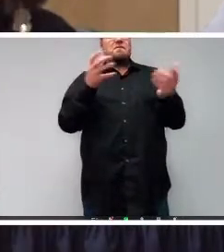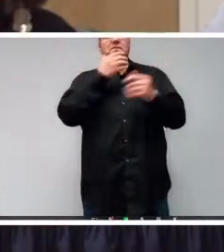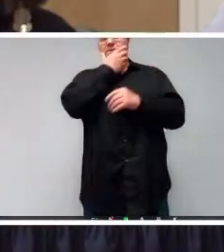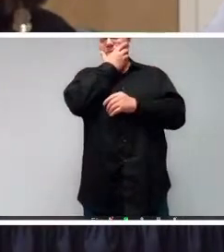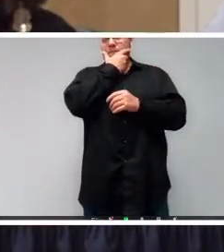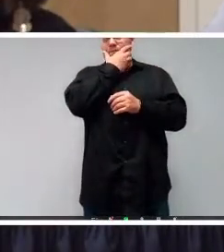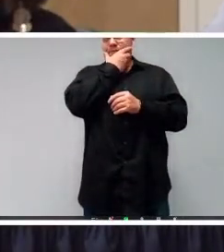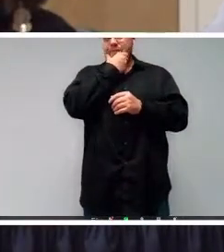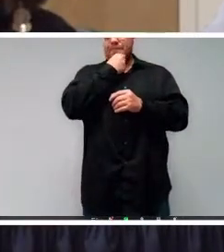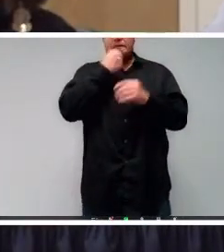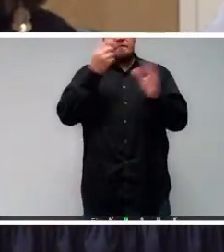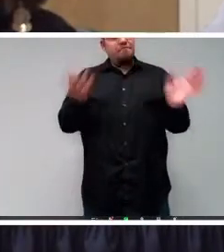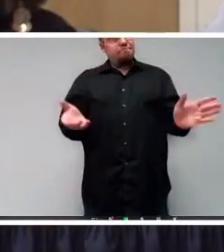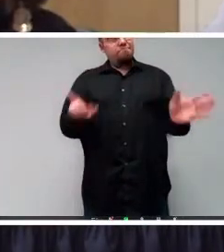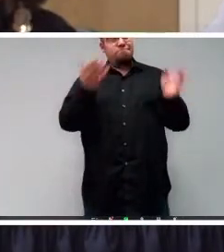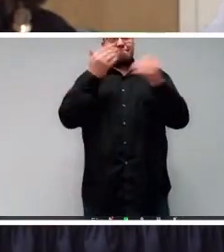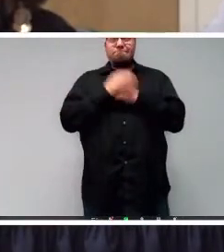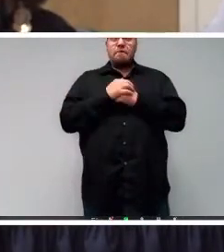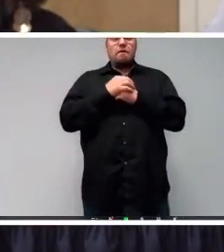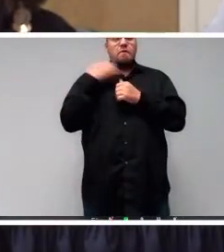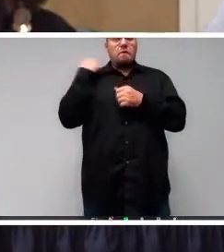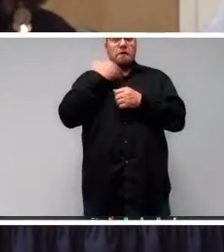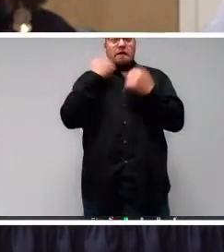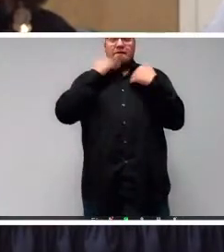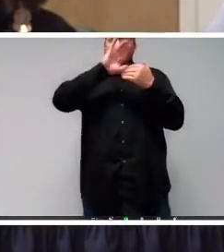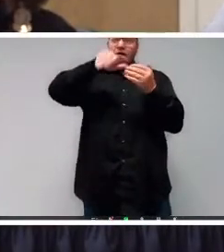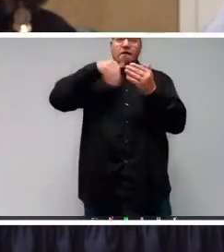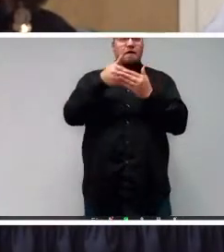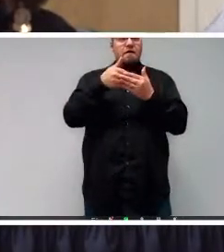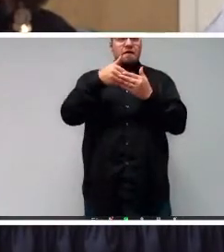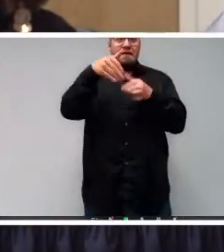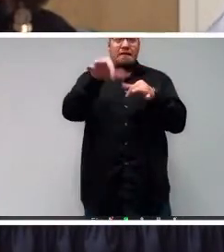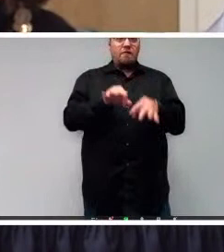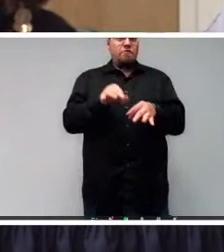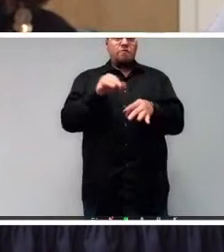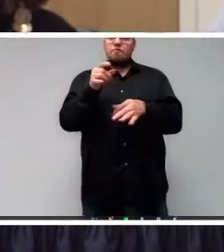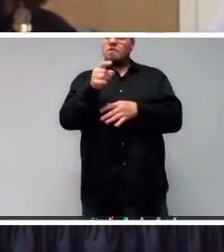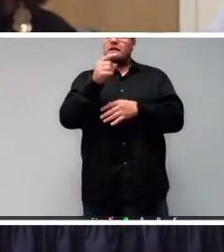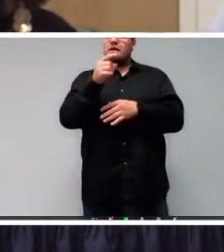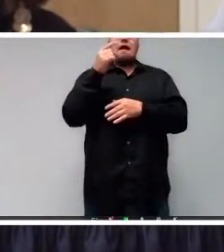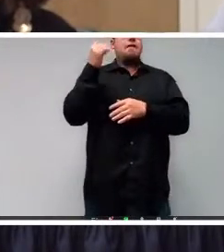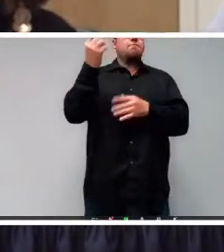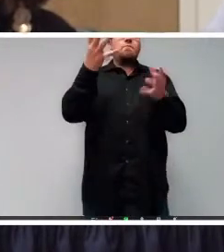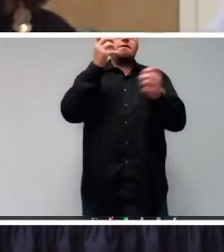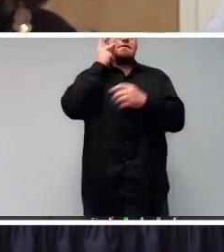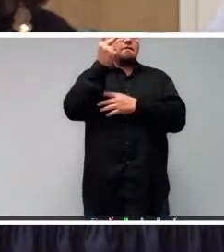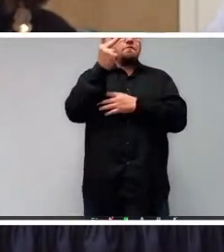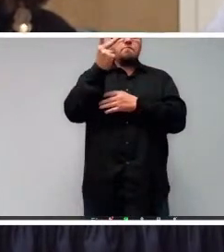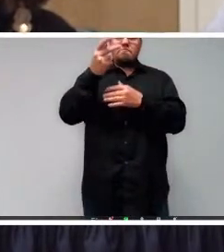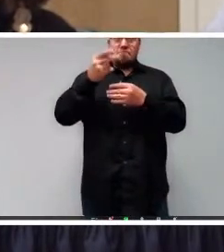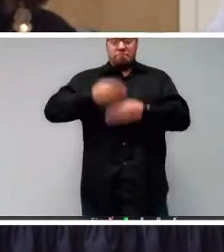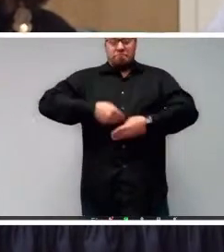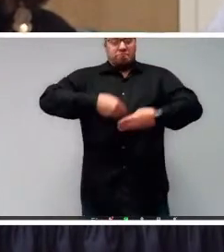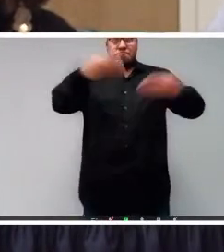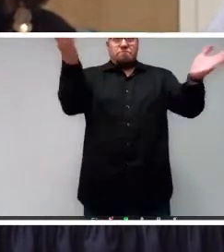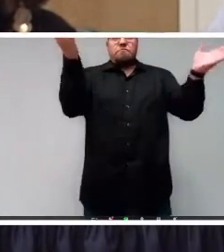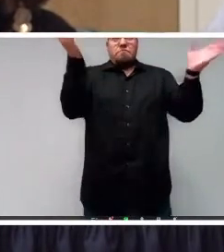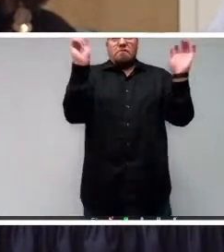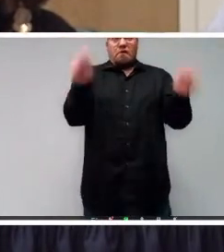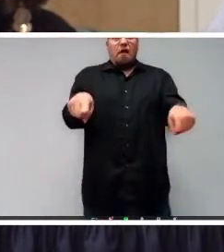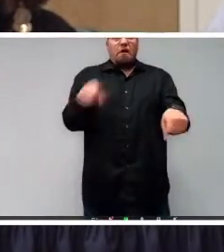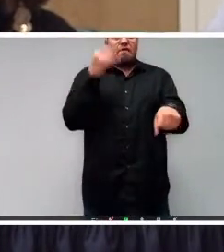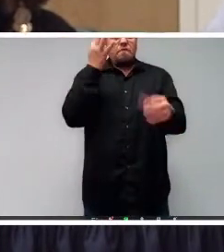So needless to say, we have all the detail that you could ever want to see, and we're happy to share it, and Paul can walk you through it, not tonight,